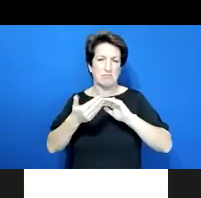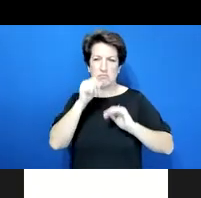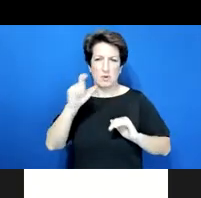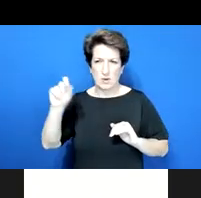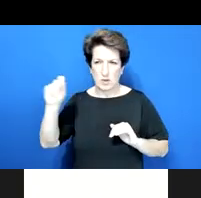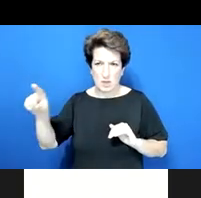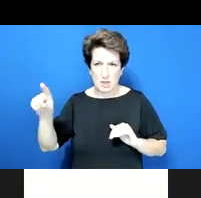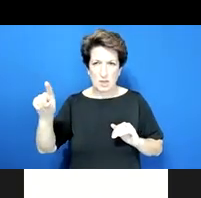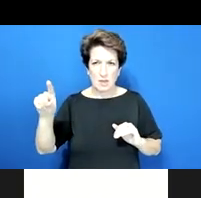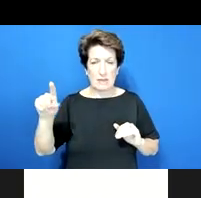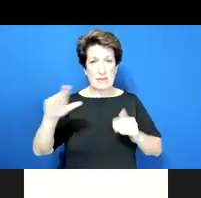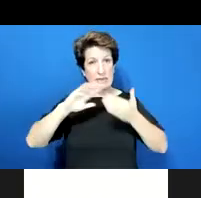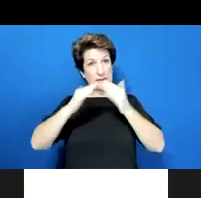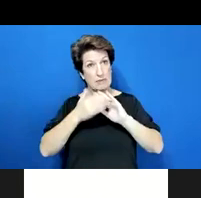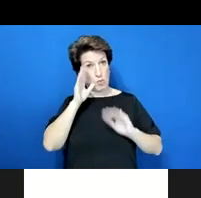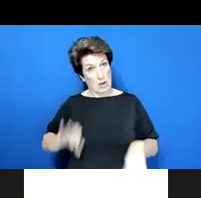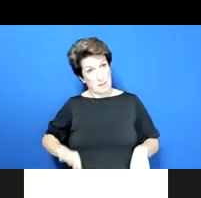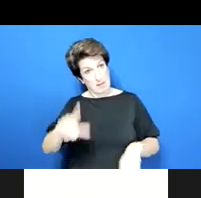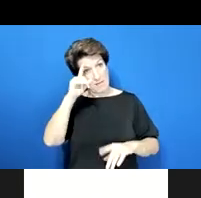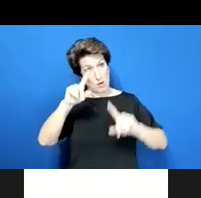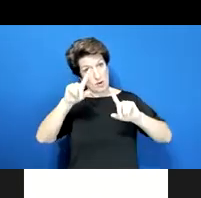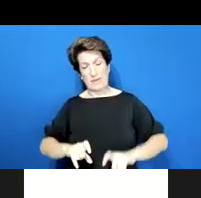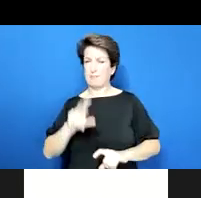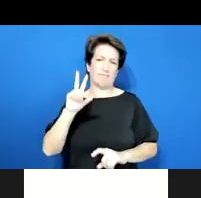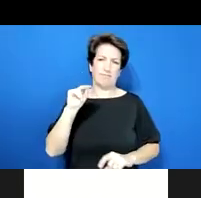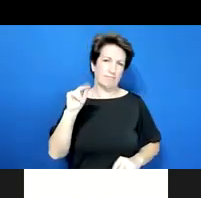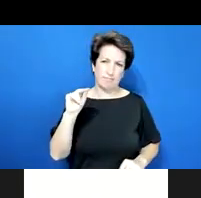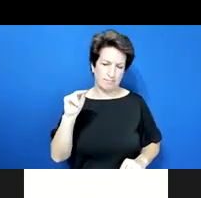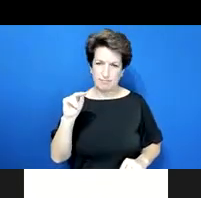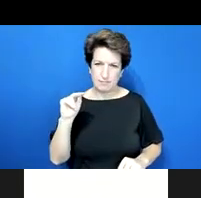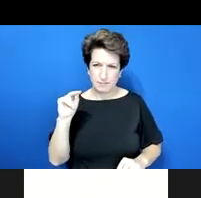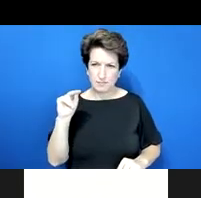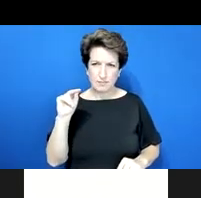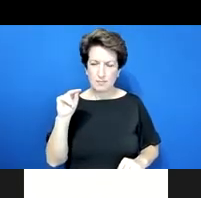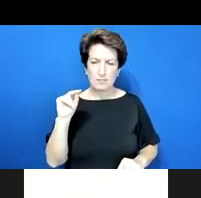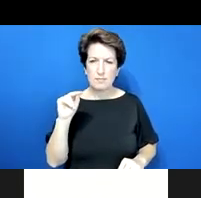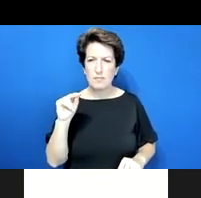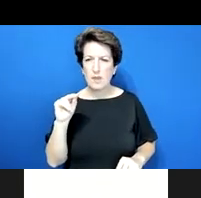take on paying for those tests, because the city's focus is not on